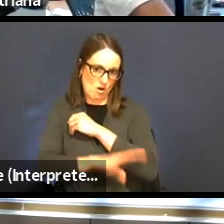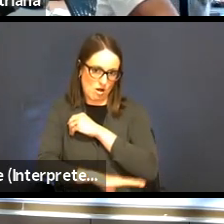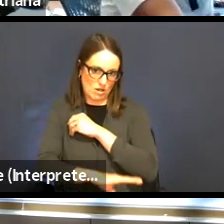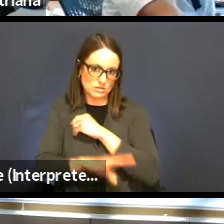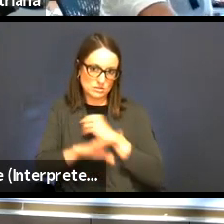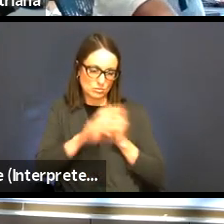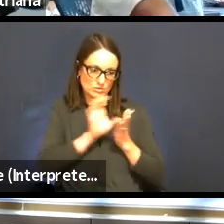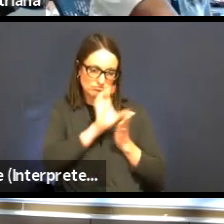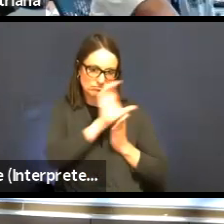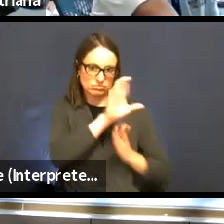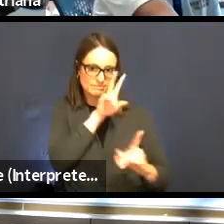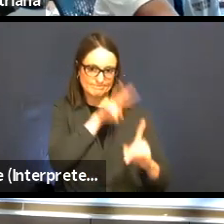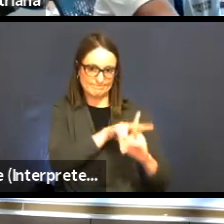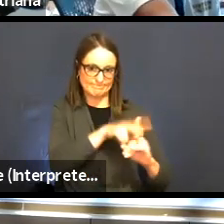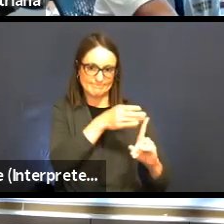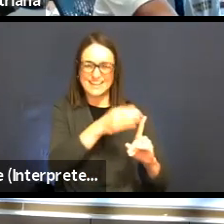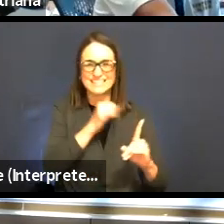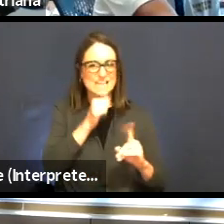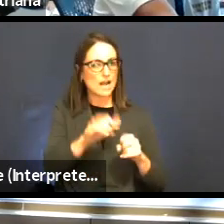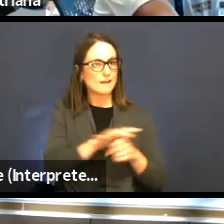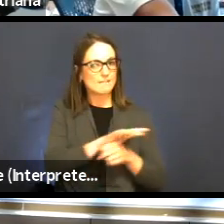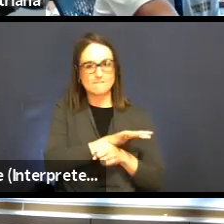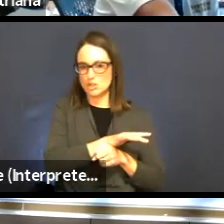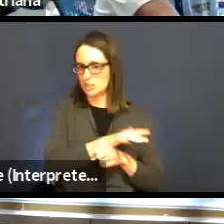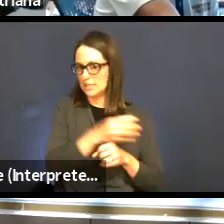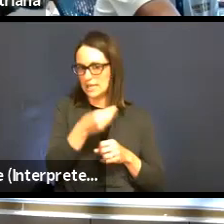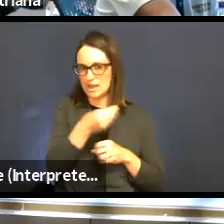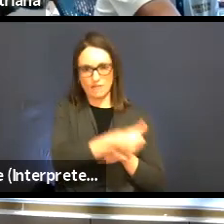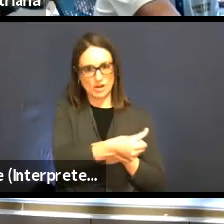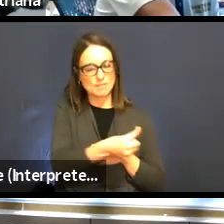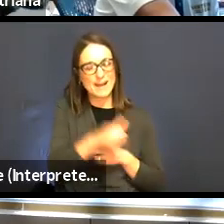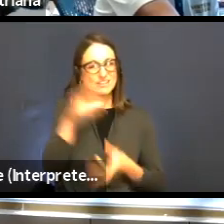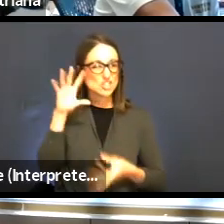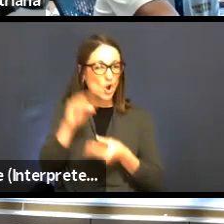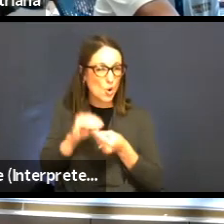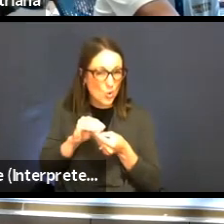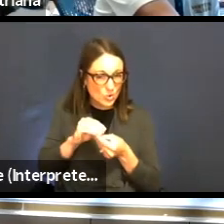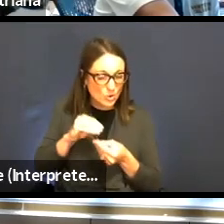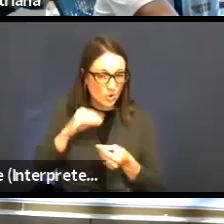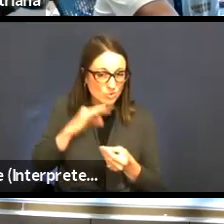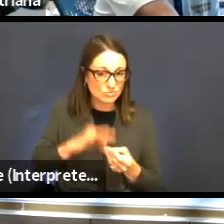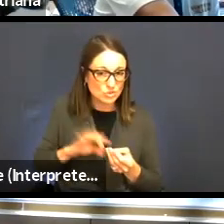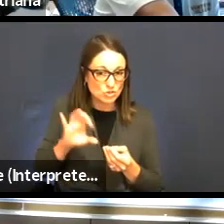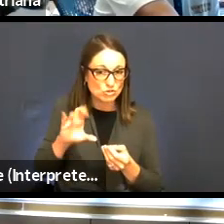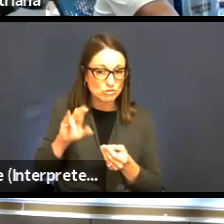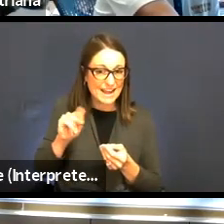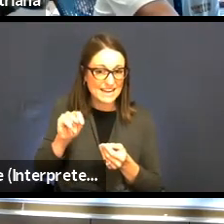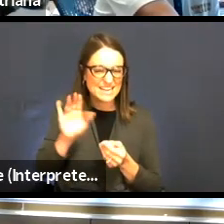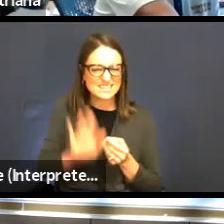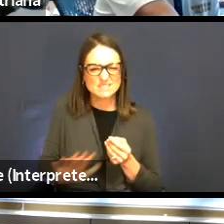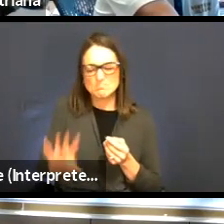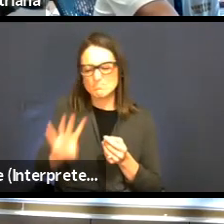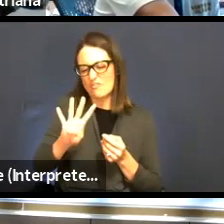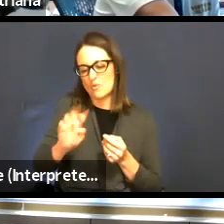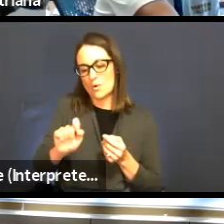fully cover all of that. Total credits are about $4.5 million, but we will use